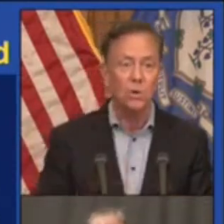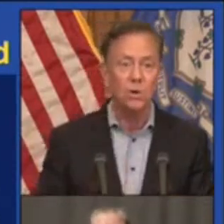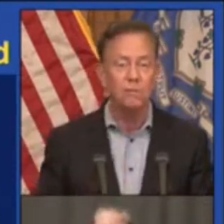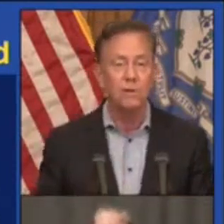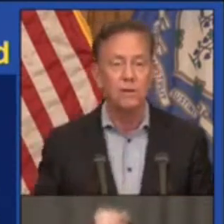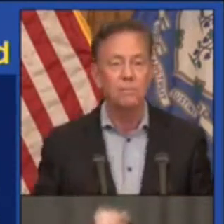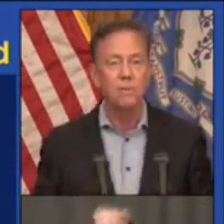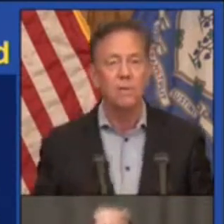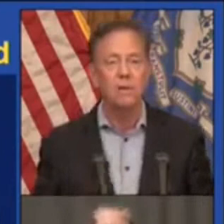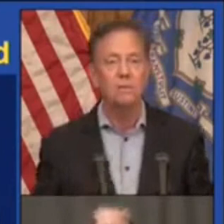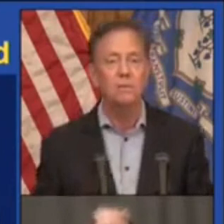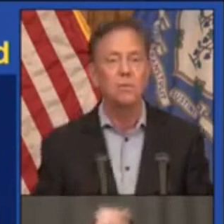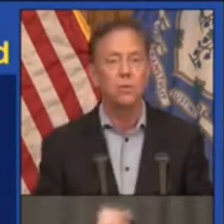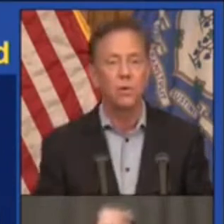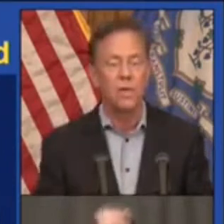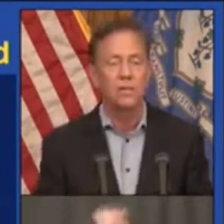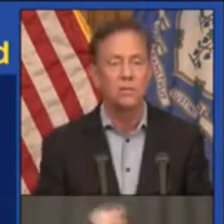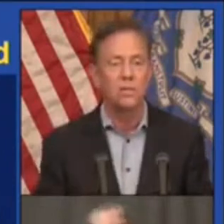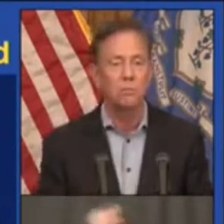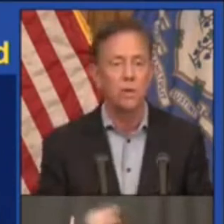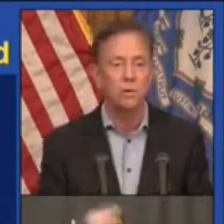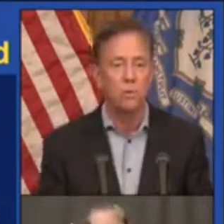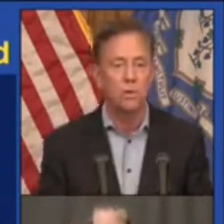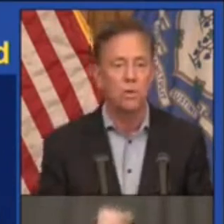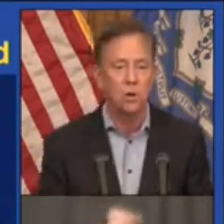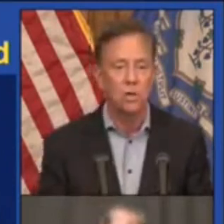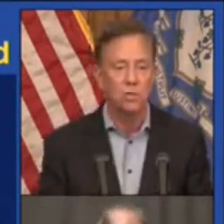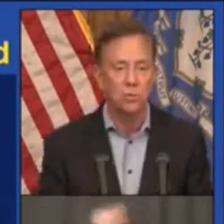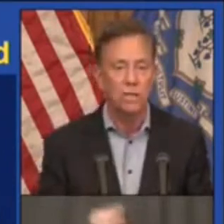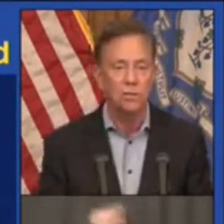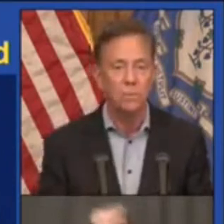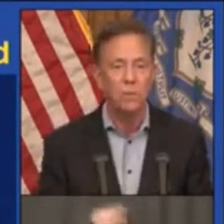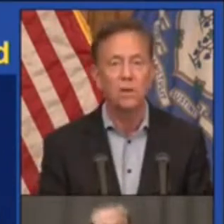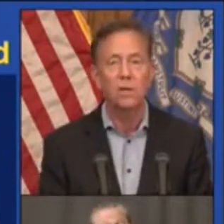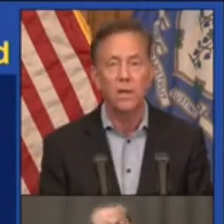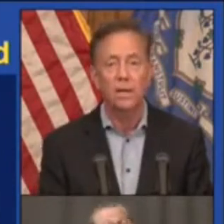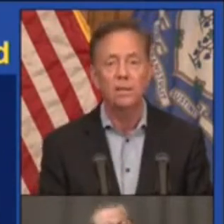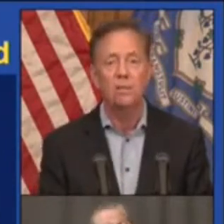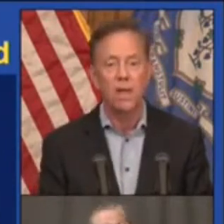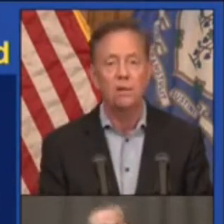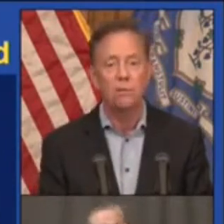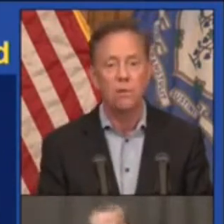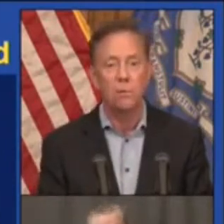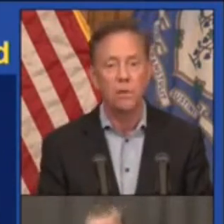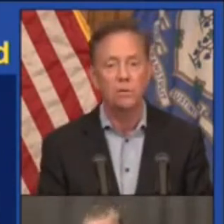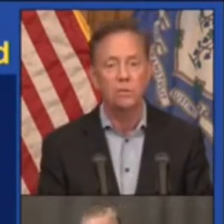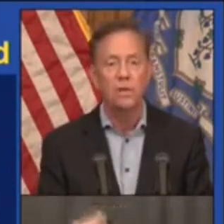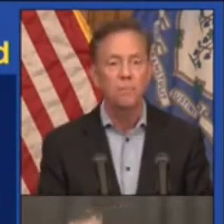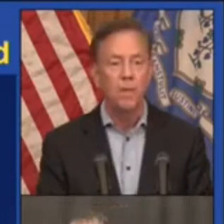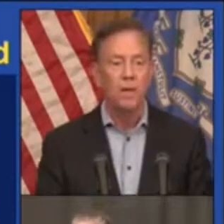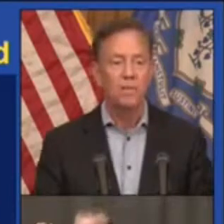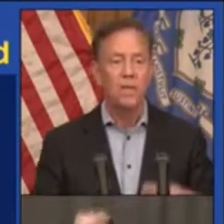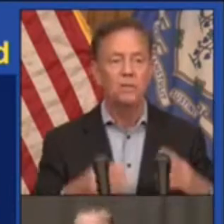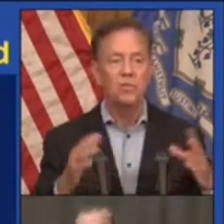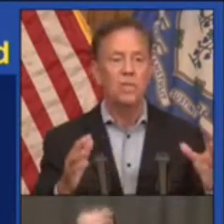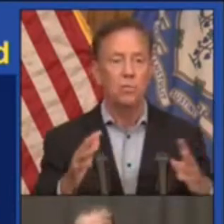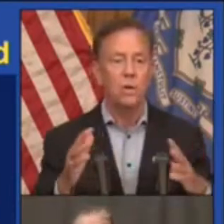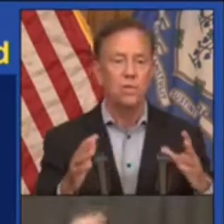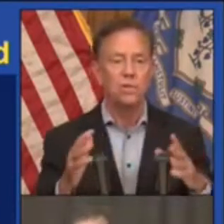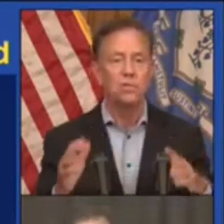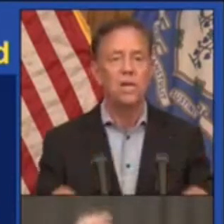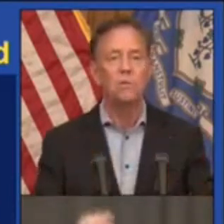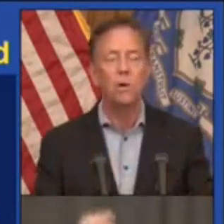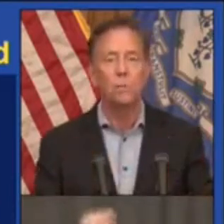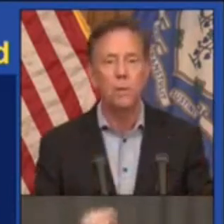corner of the Northeast that we are one of the darkest reds up there, Connecticut. Thank you very much. And I think you can see the rest